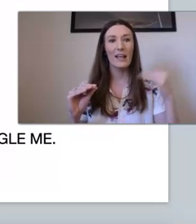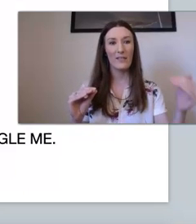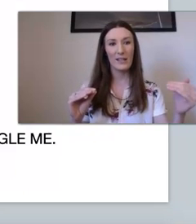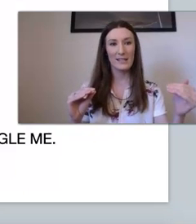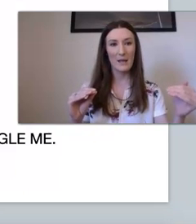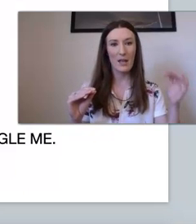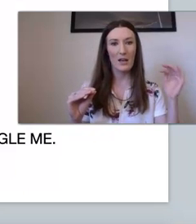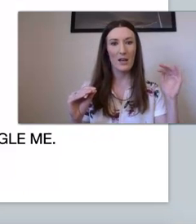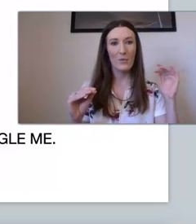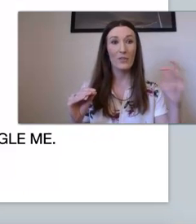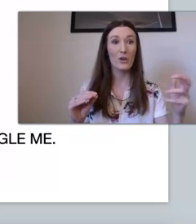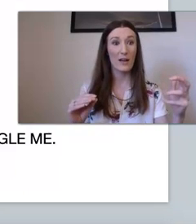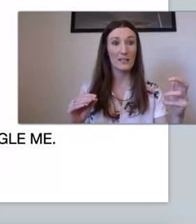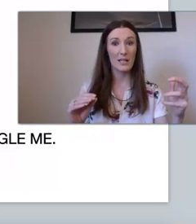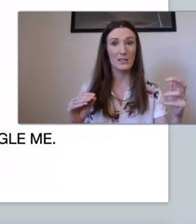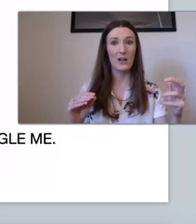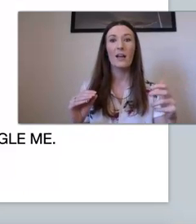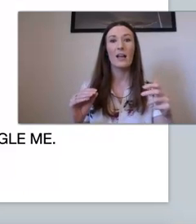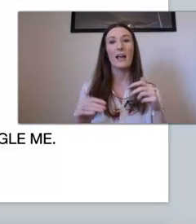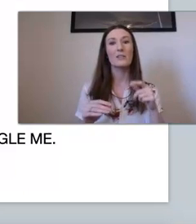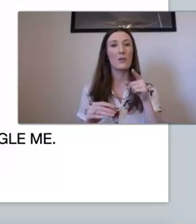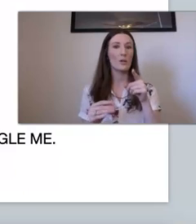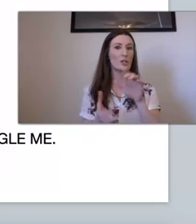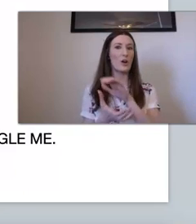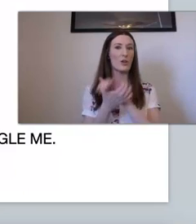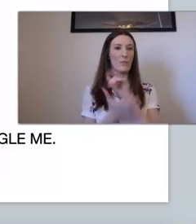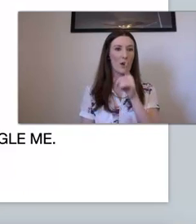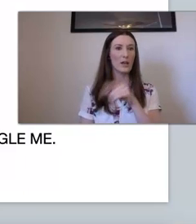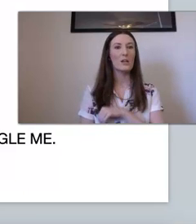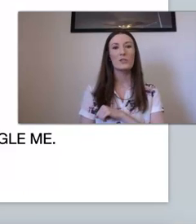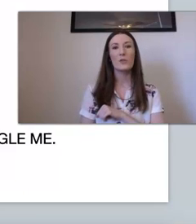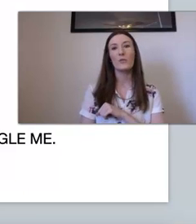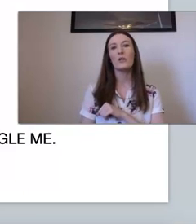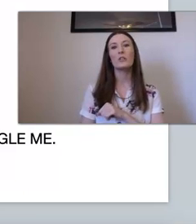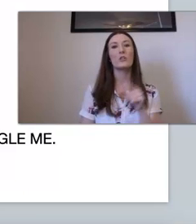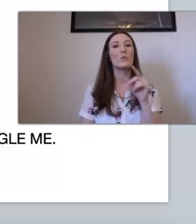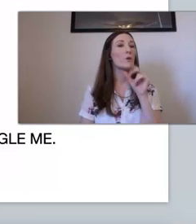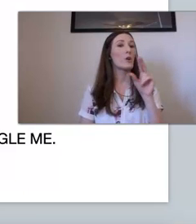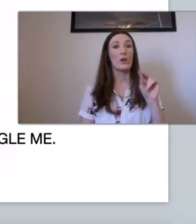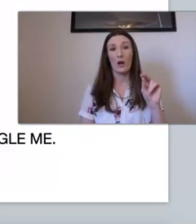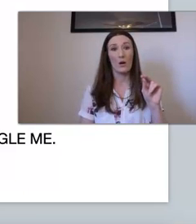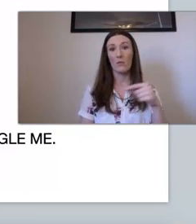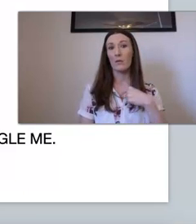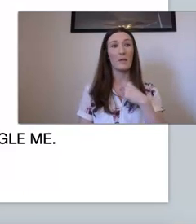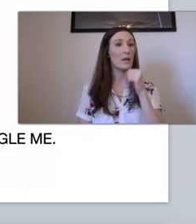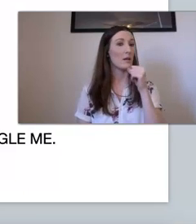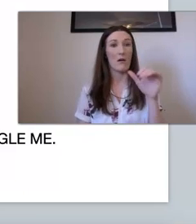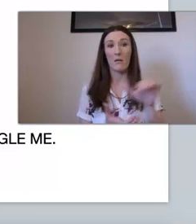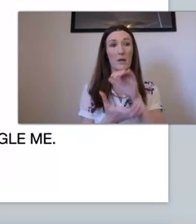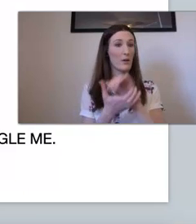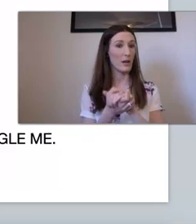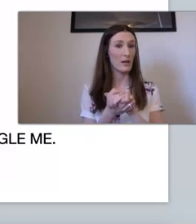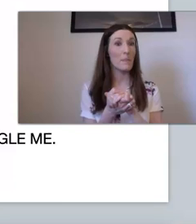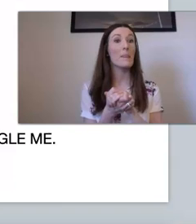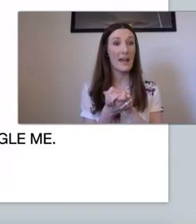or giving a statement with the correct answer. Okay, so the question, are you married? So you can do no, me